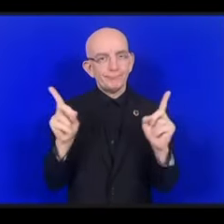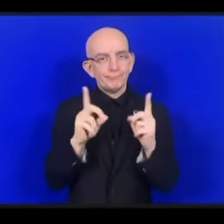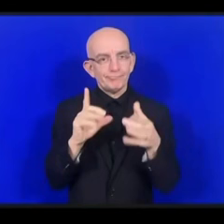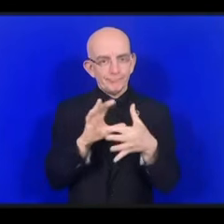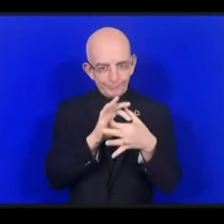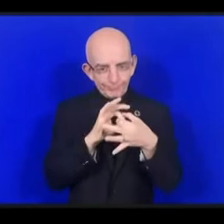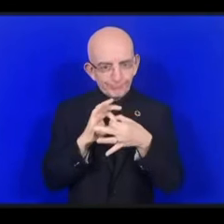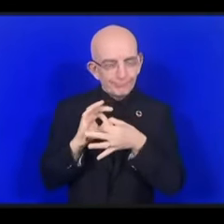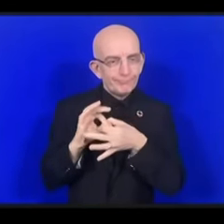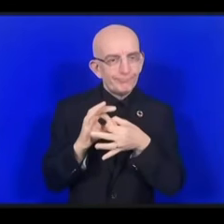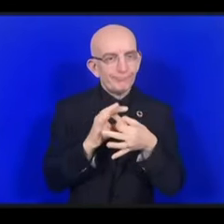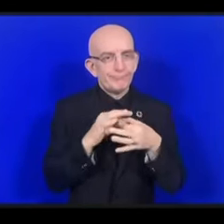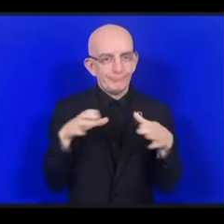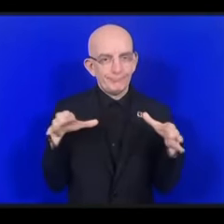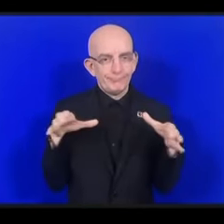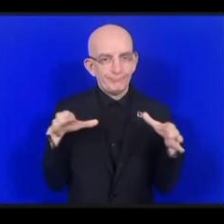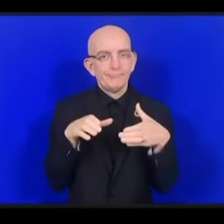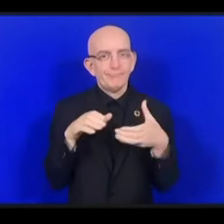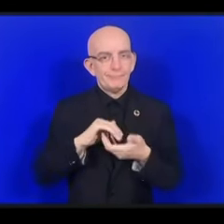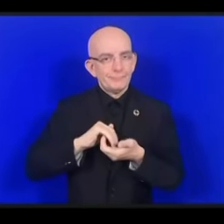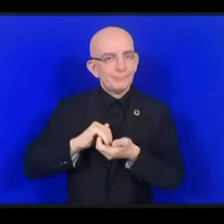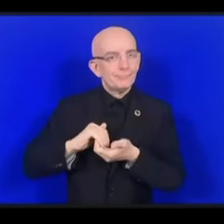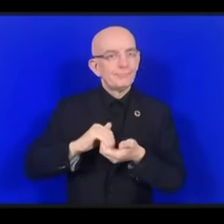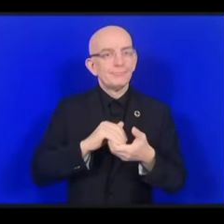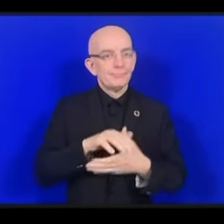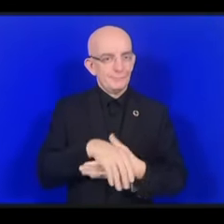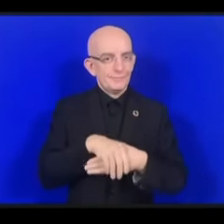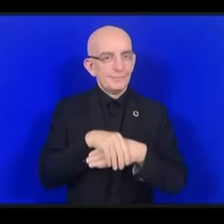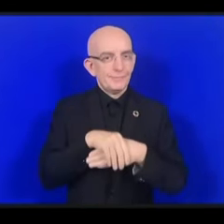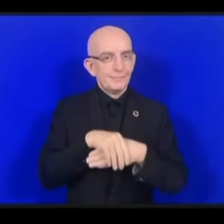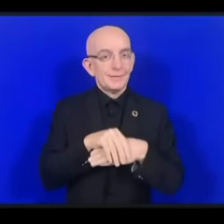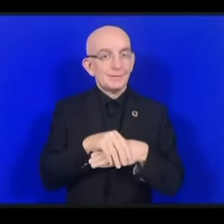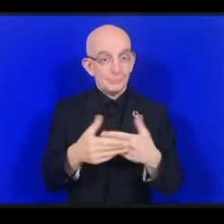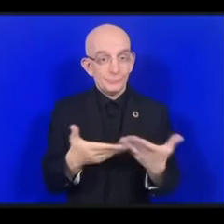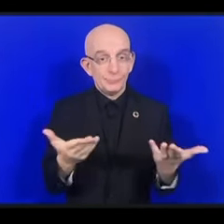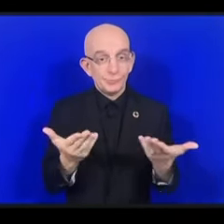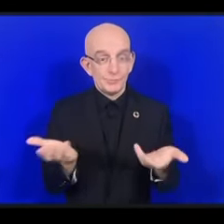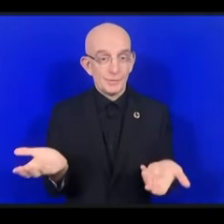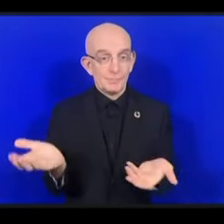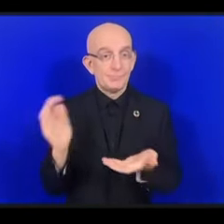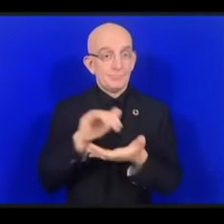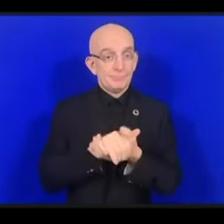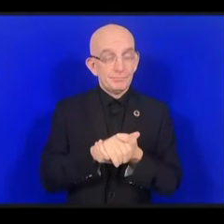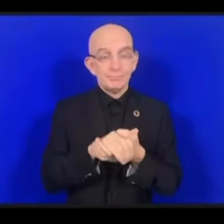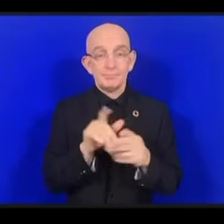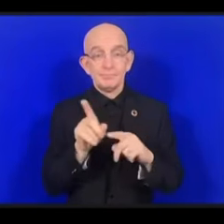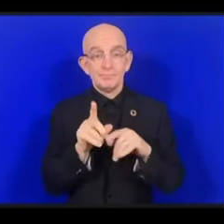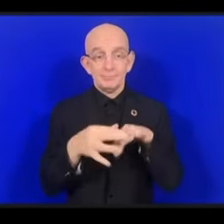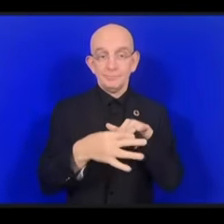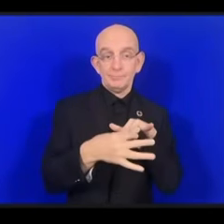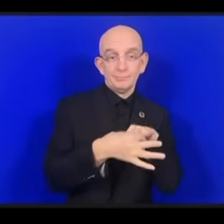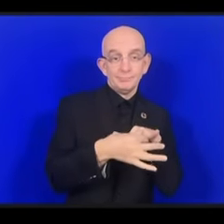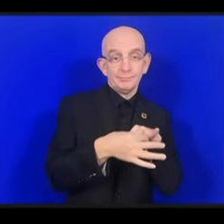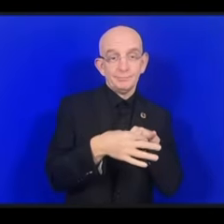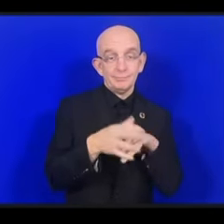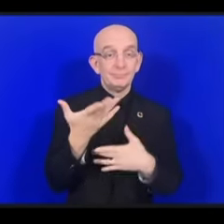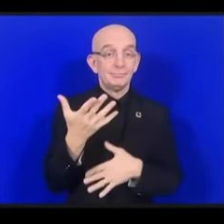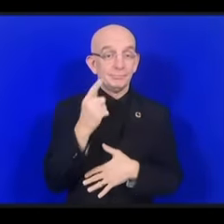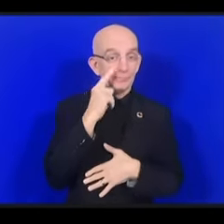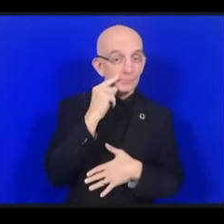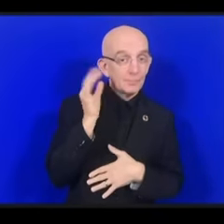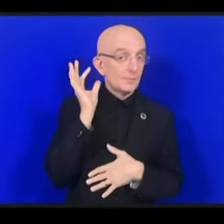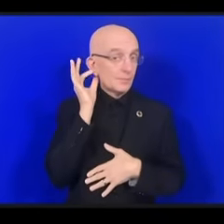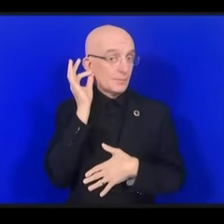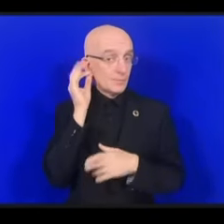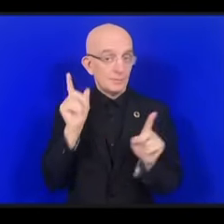bond between husband and wife. So now it carries positive connotation. Then this has